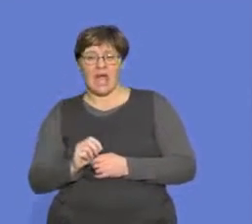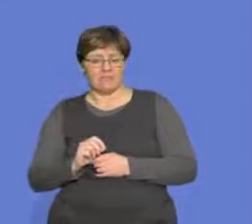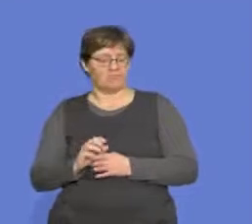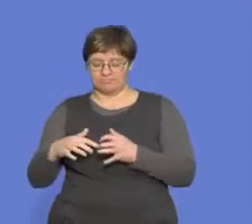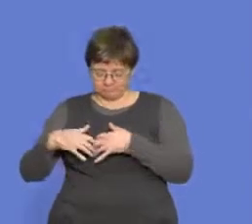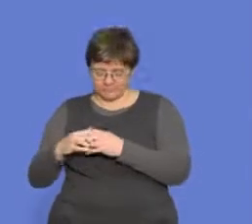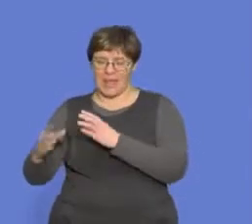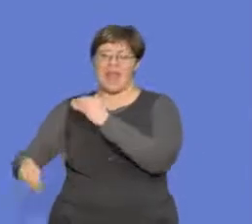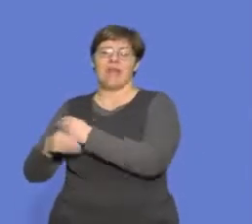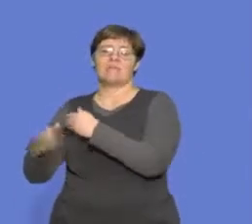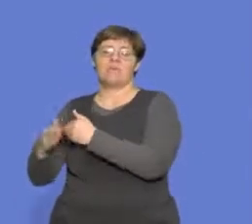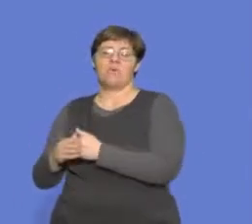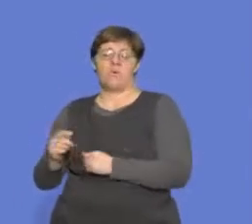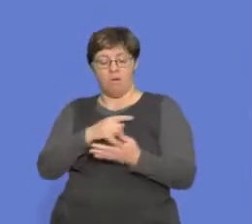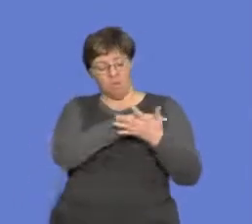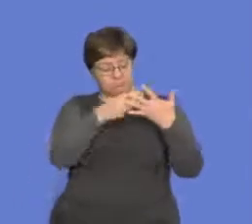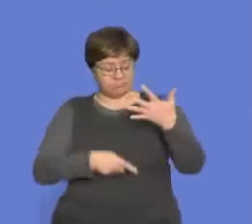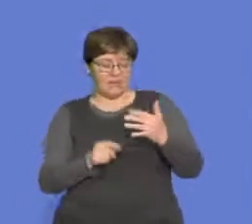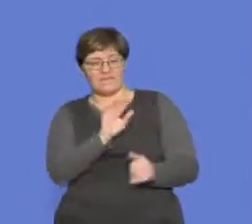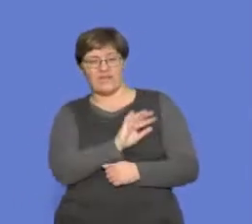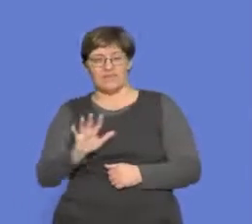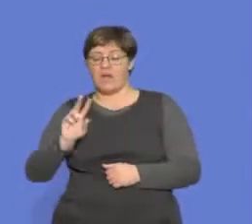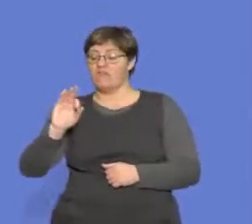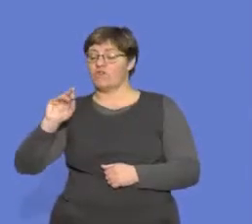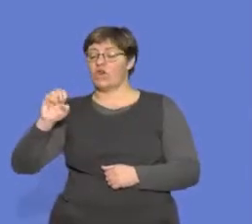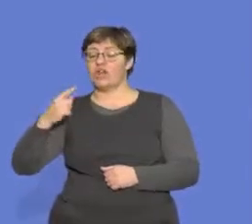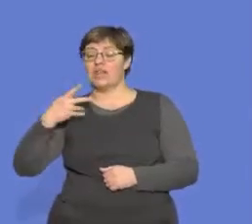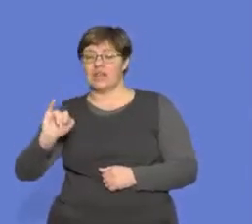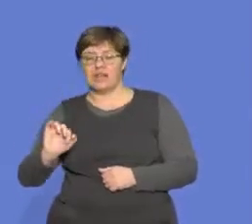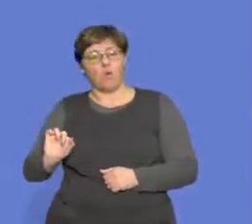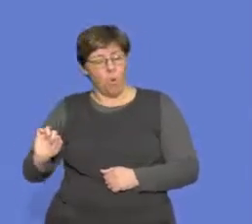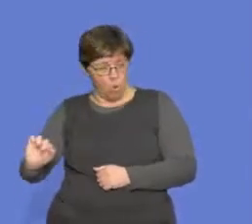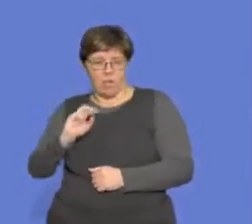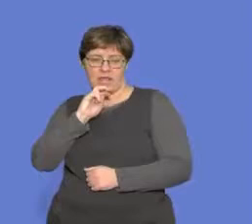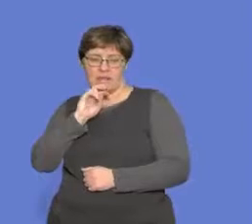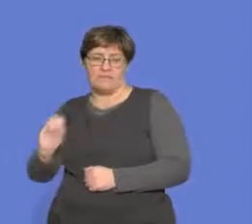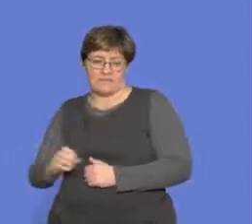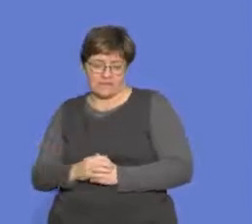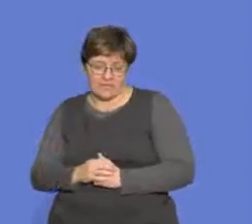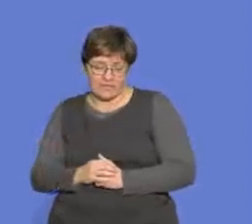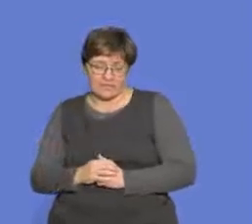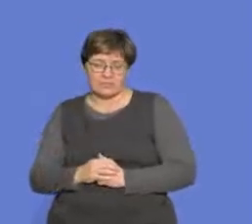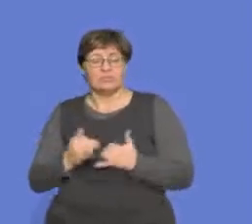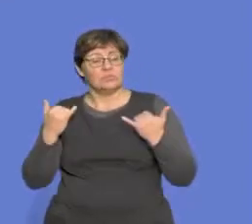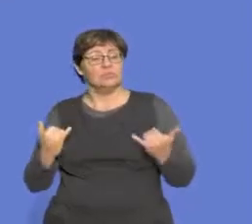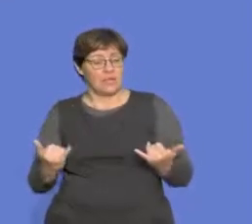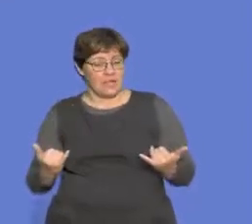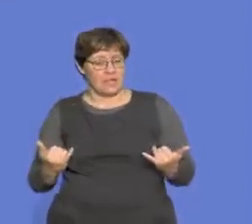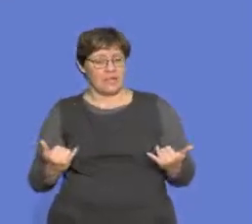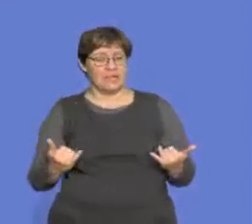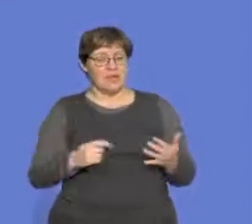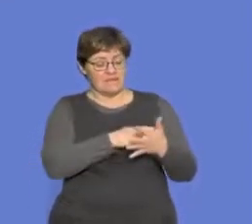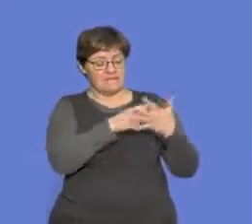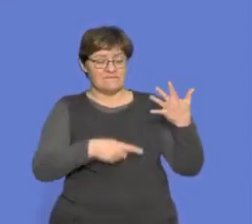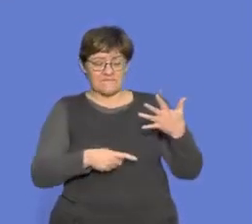in 1968. He recognized that fungi belong to their own kingdom. However, even today, the five-kingdom